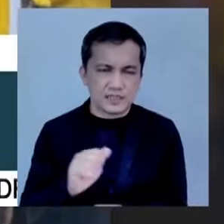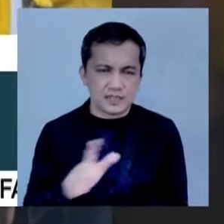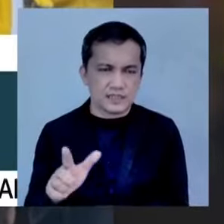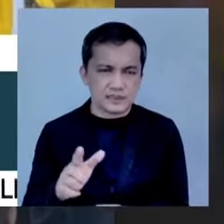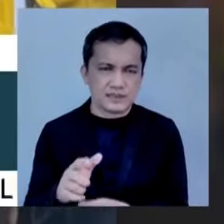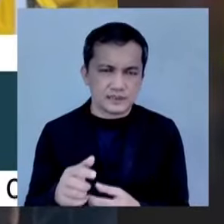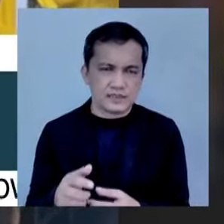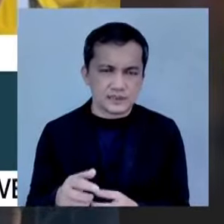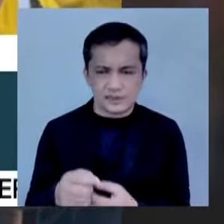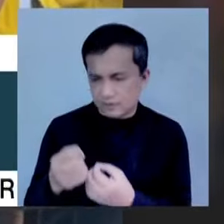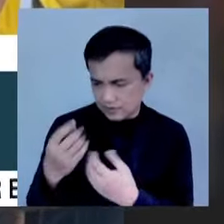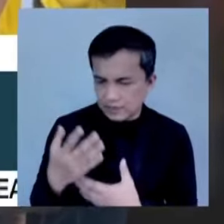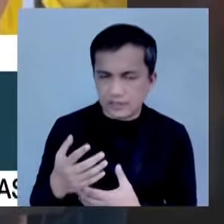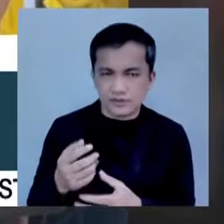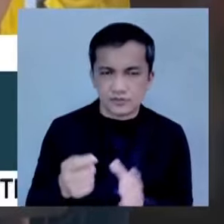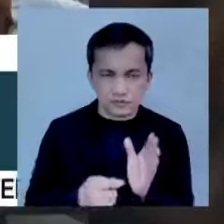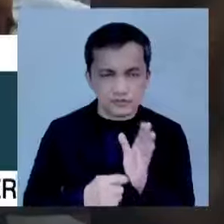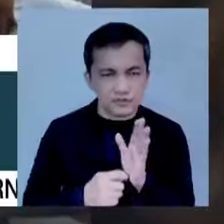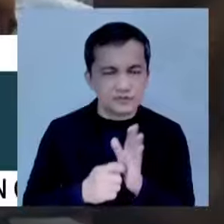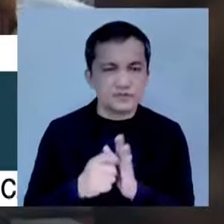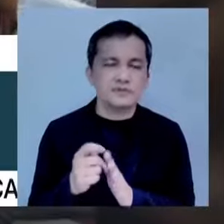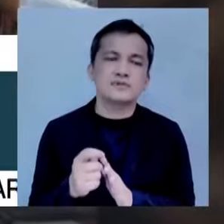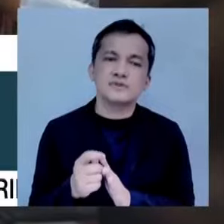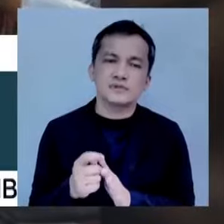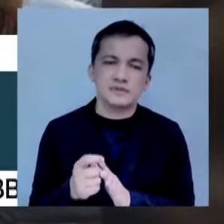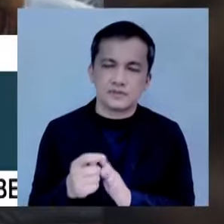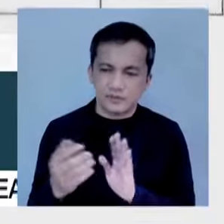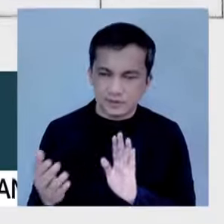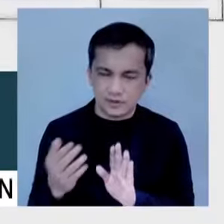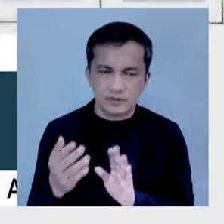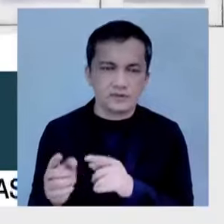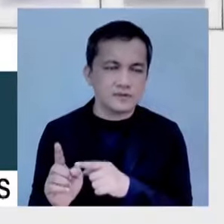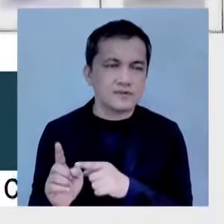to tell the truth. But now, in the face of this